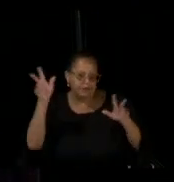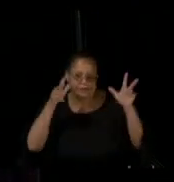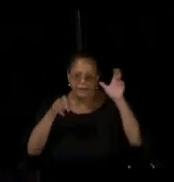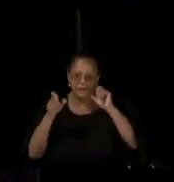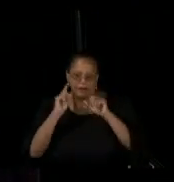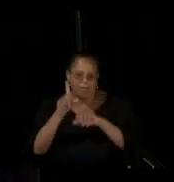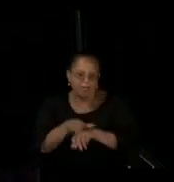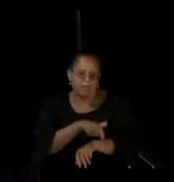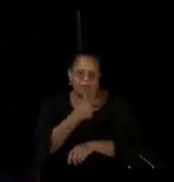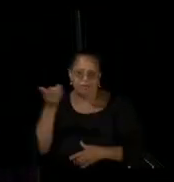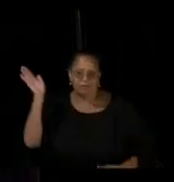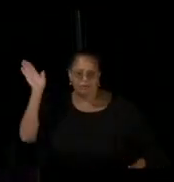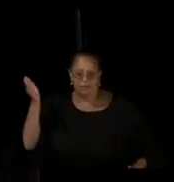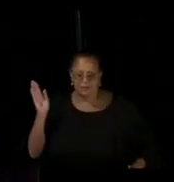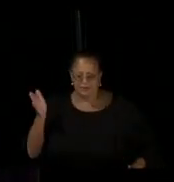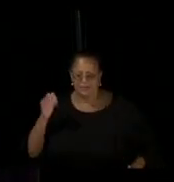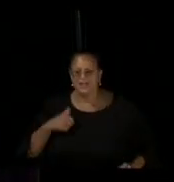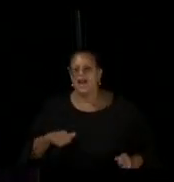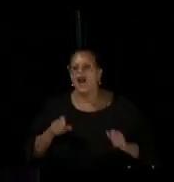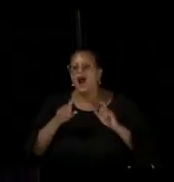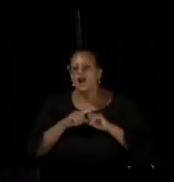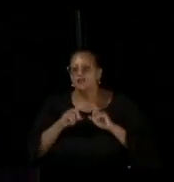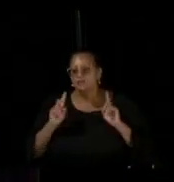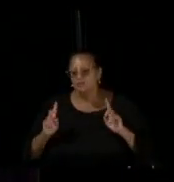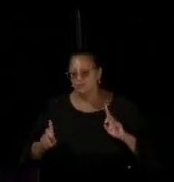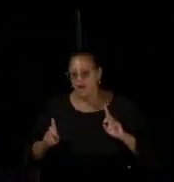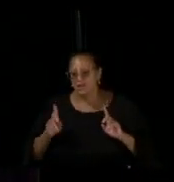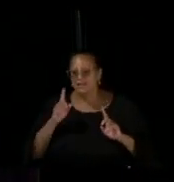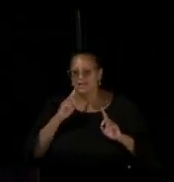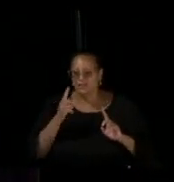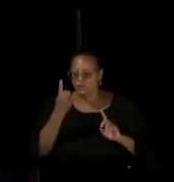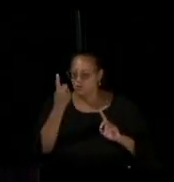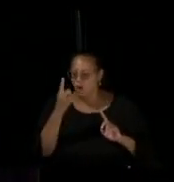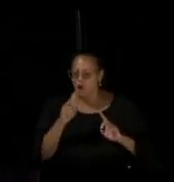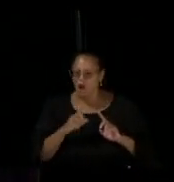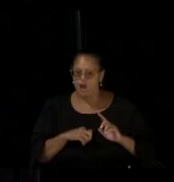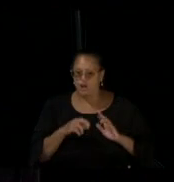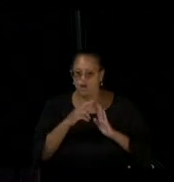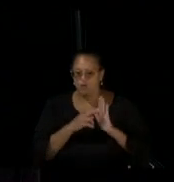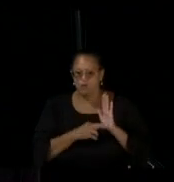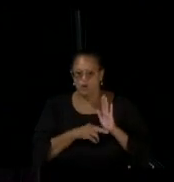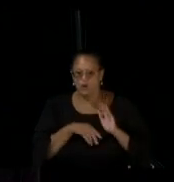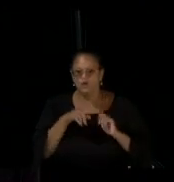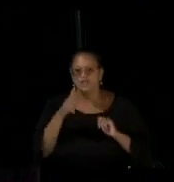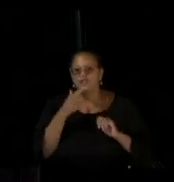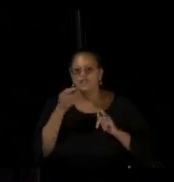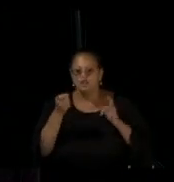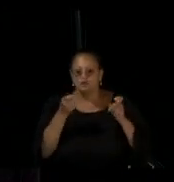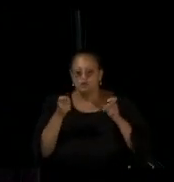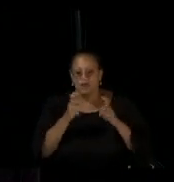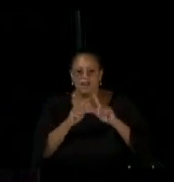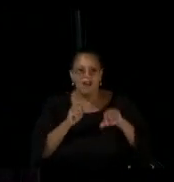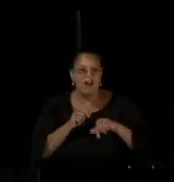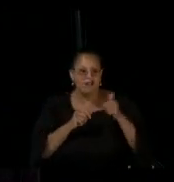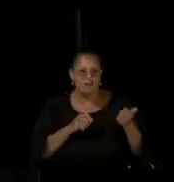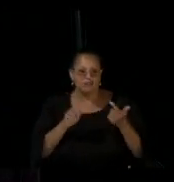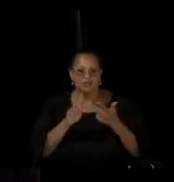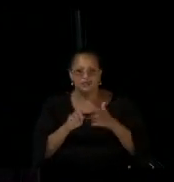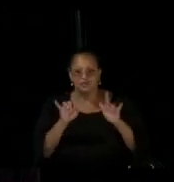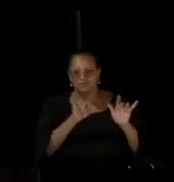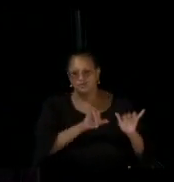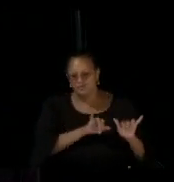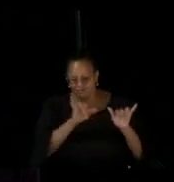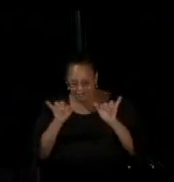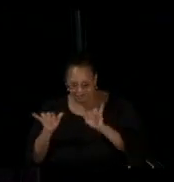speech. There is a platinum rule: treat others the way